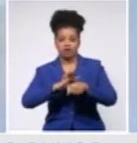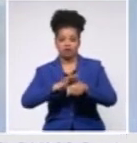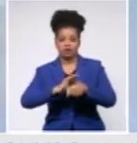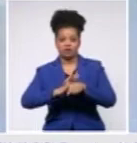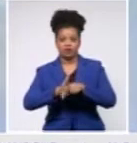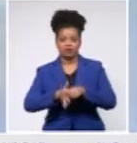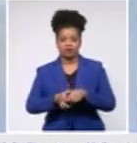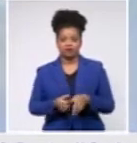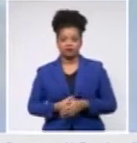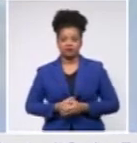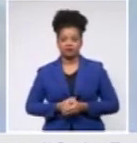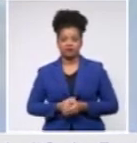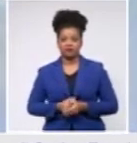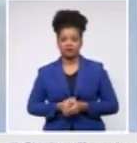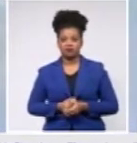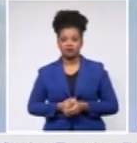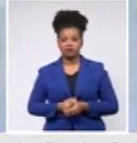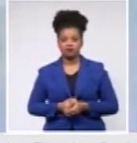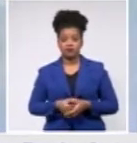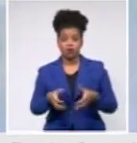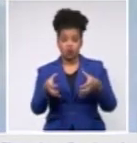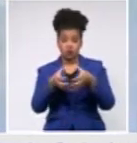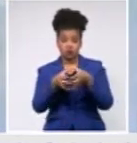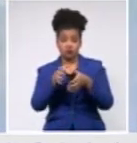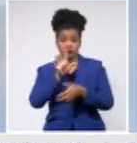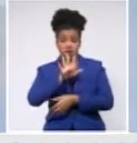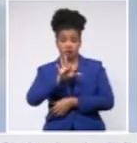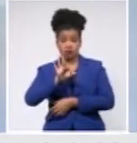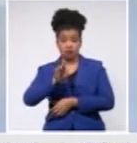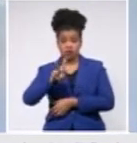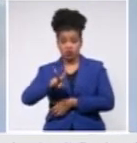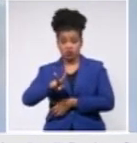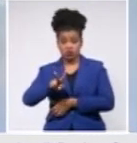Of these, 575, or